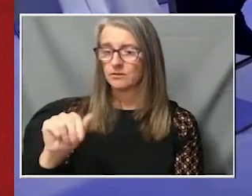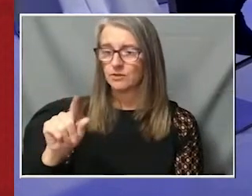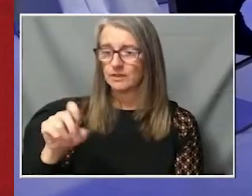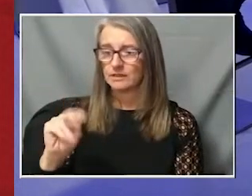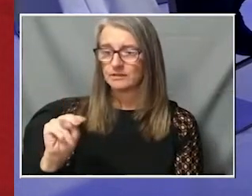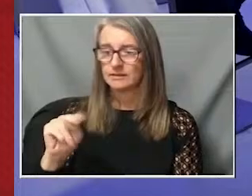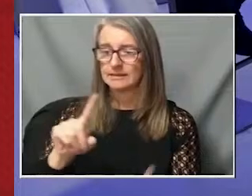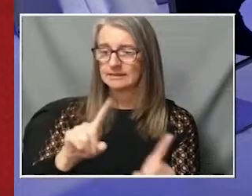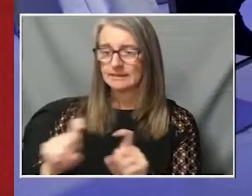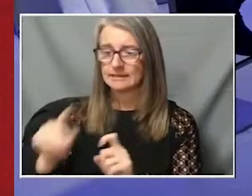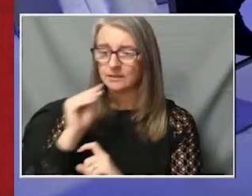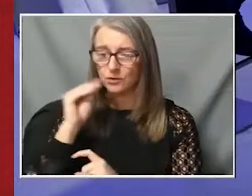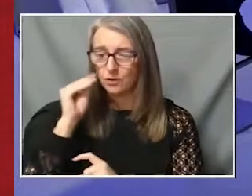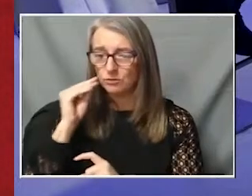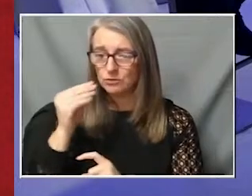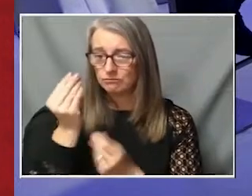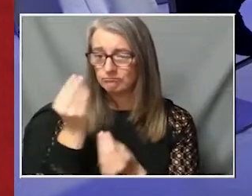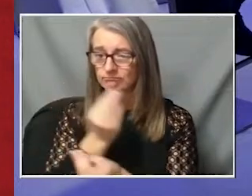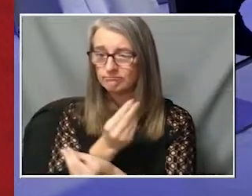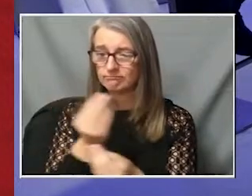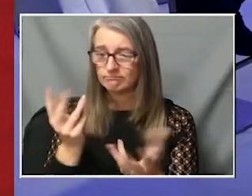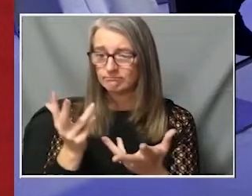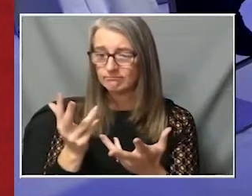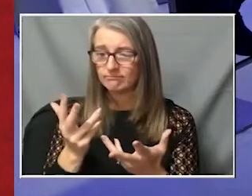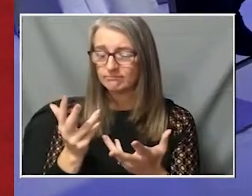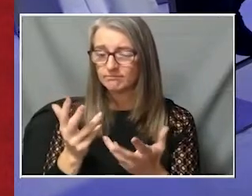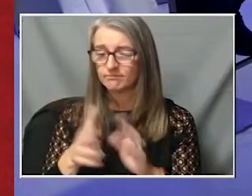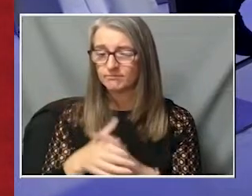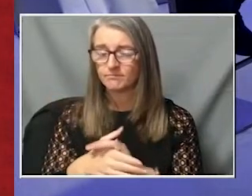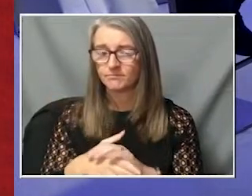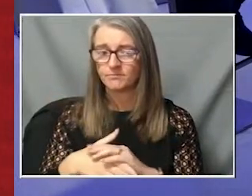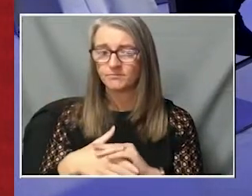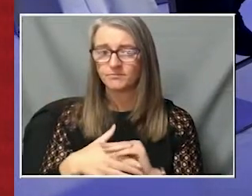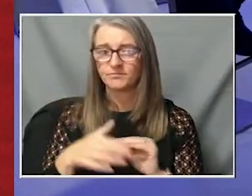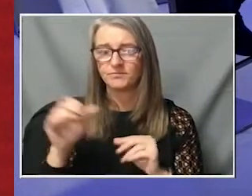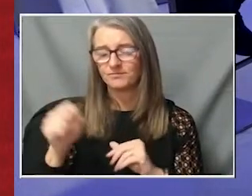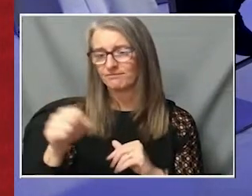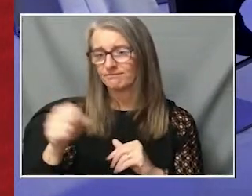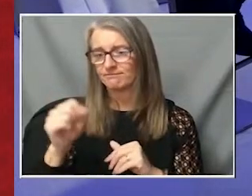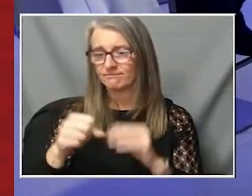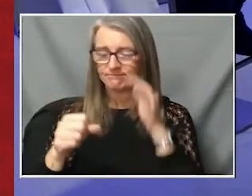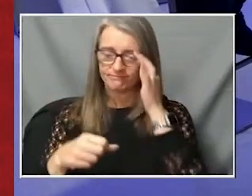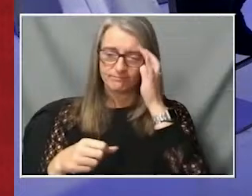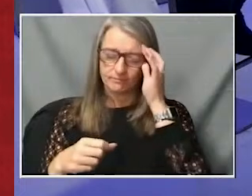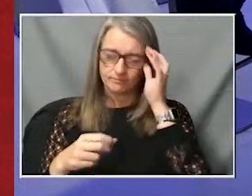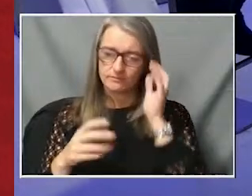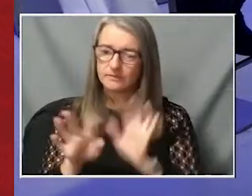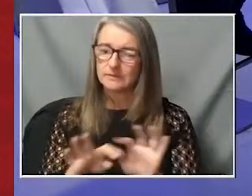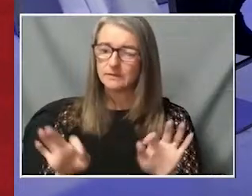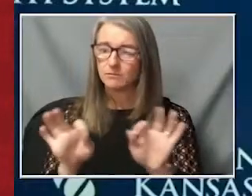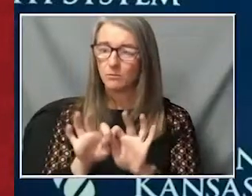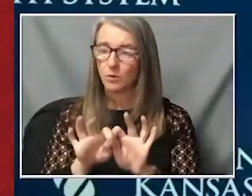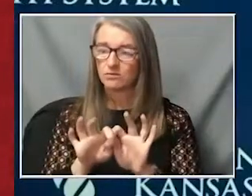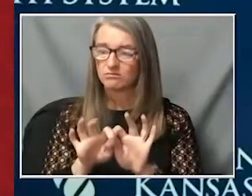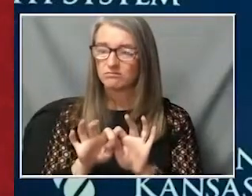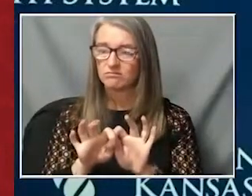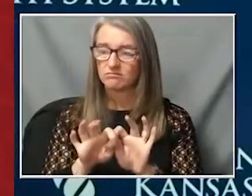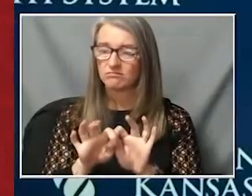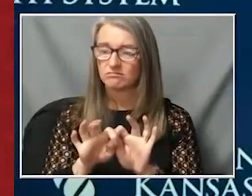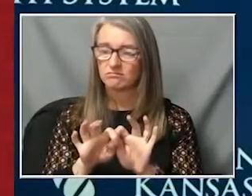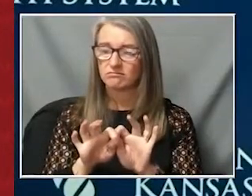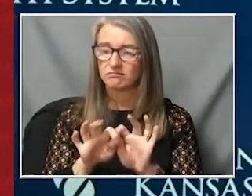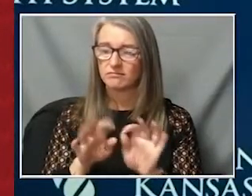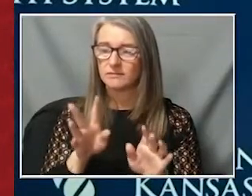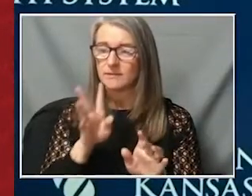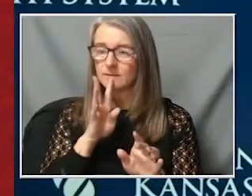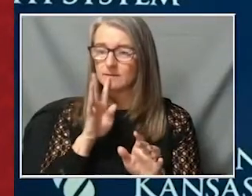home? Is that something that you must be a big proponent of doing? Yeah, I think it's very important, Jess. And one of the things I talk to